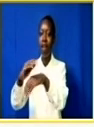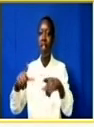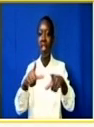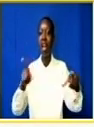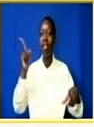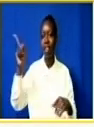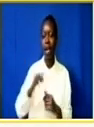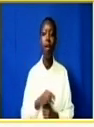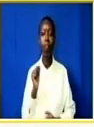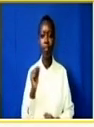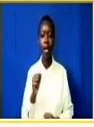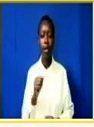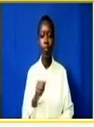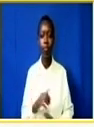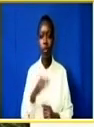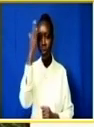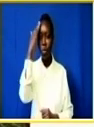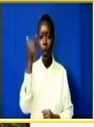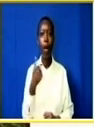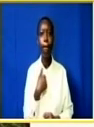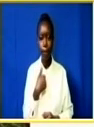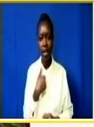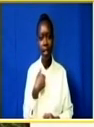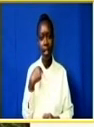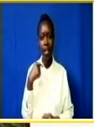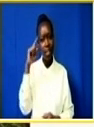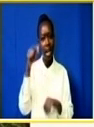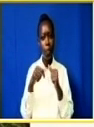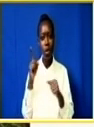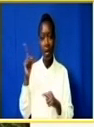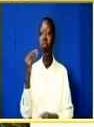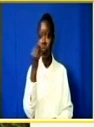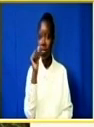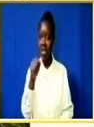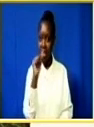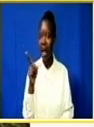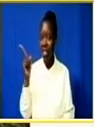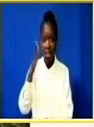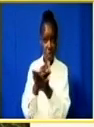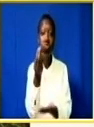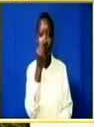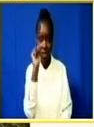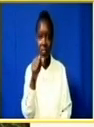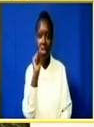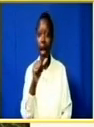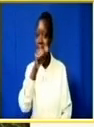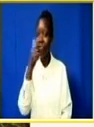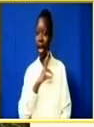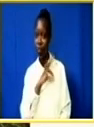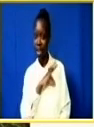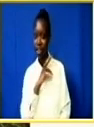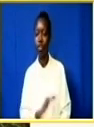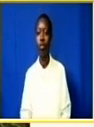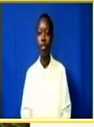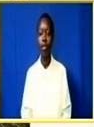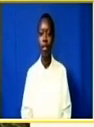You know, actually, what I was looking for? Yes. They are food. Yes, they are food. Yeah. Yes, that's another potatoes. Advantage. Yes. You